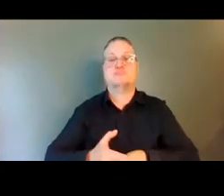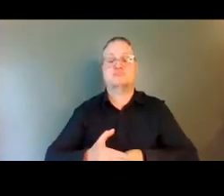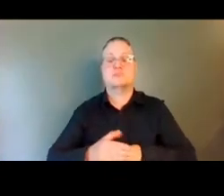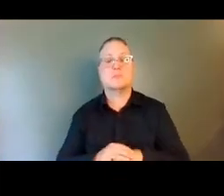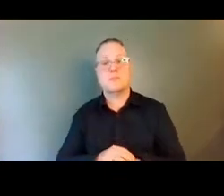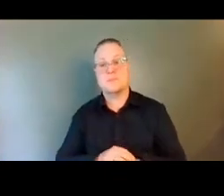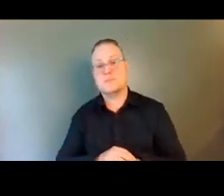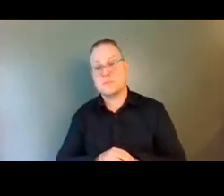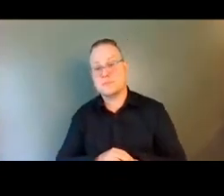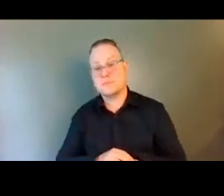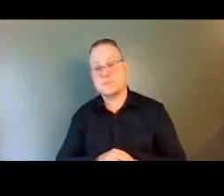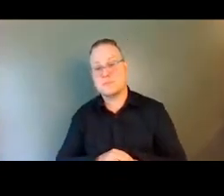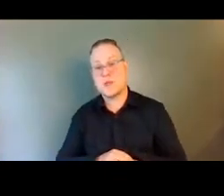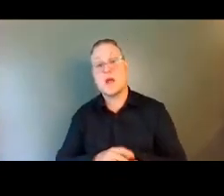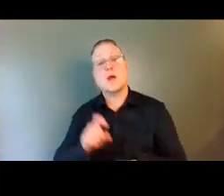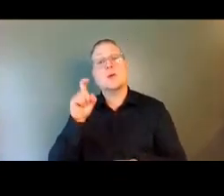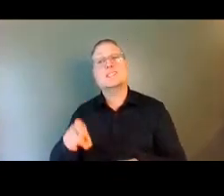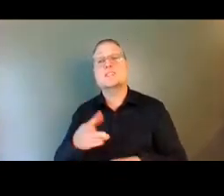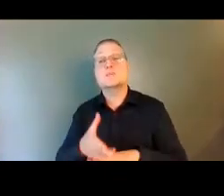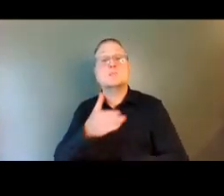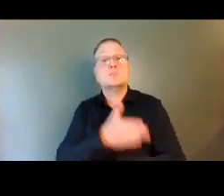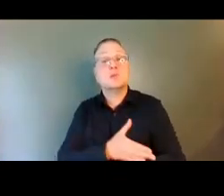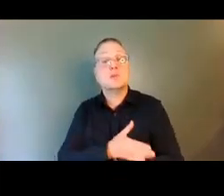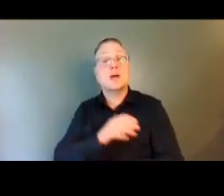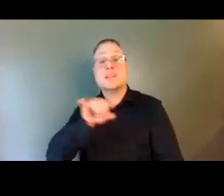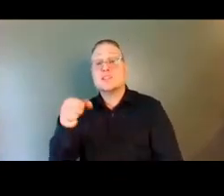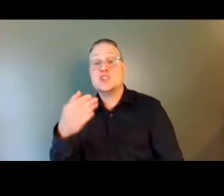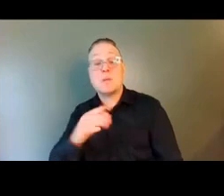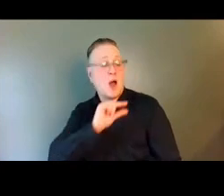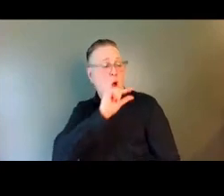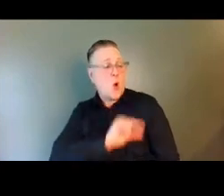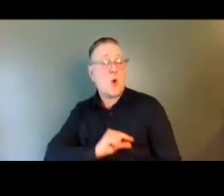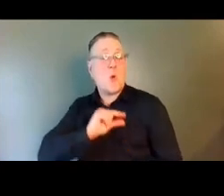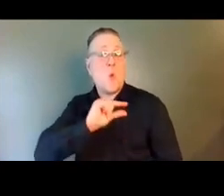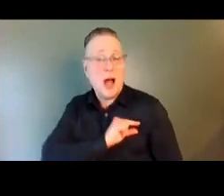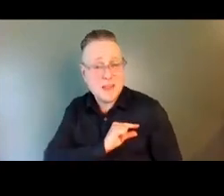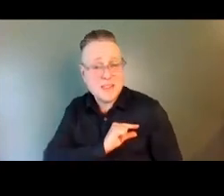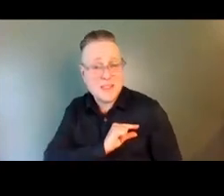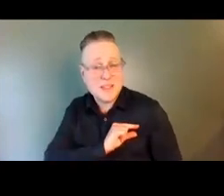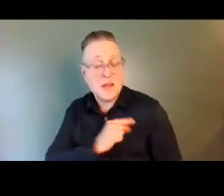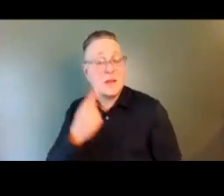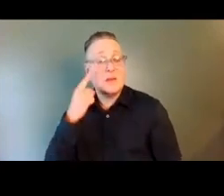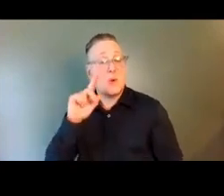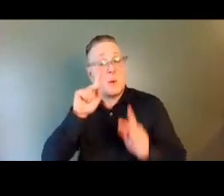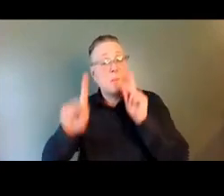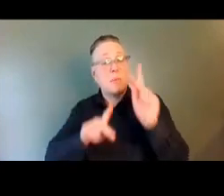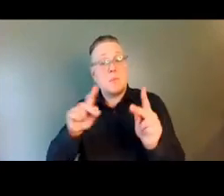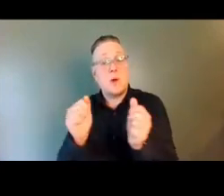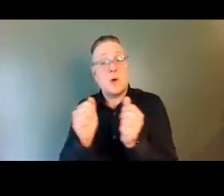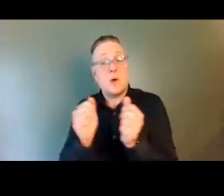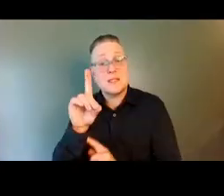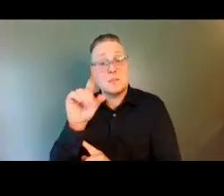Improve the workforce quality for workers with disabilities who are either underemployed,